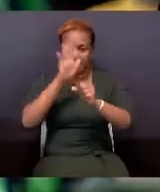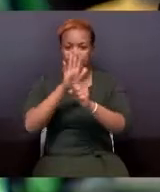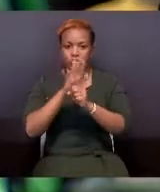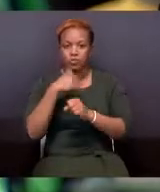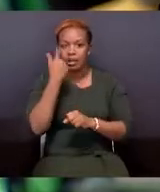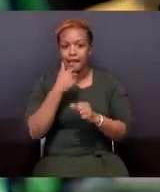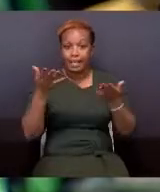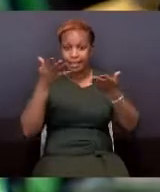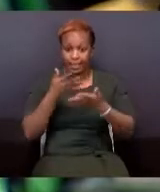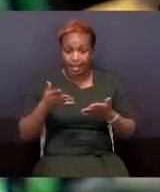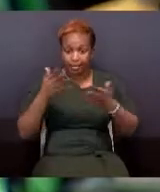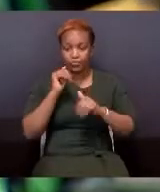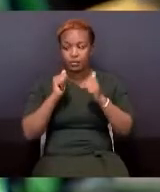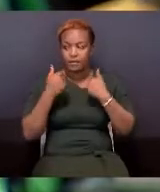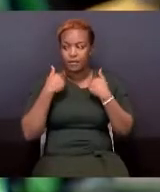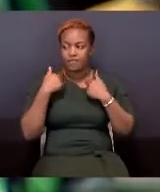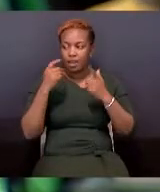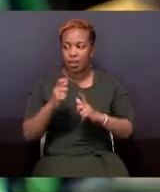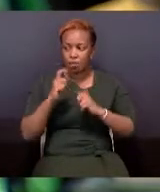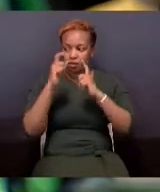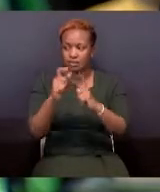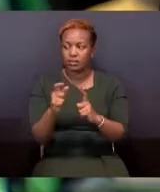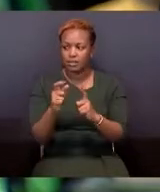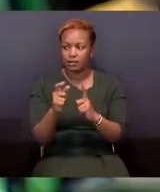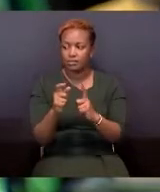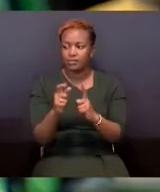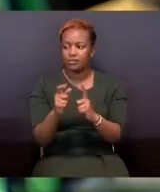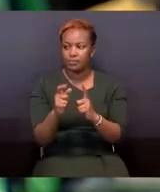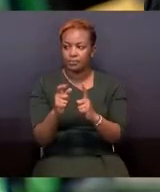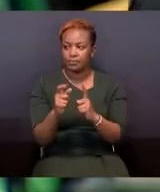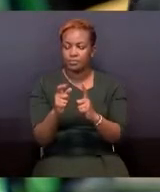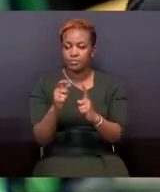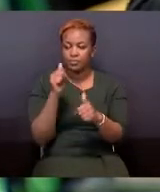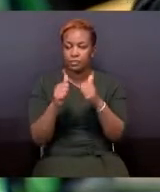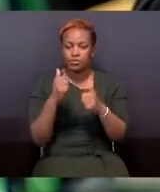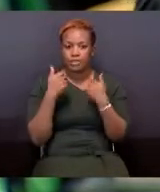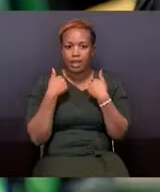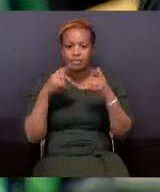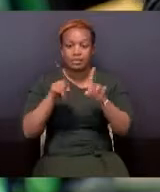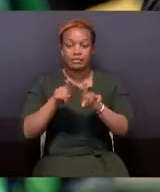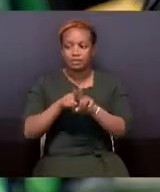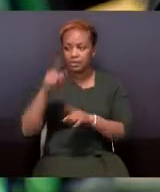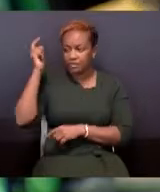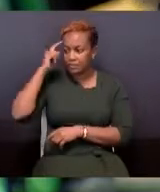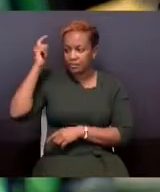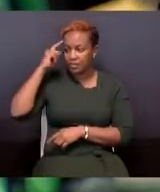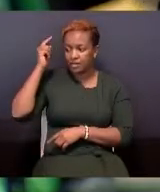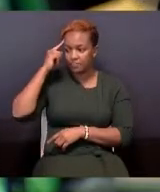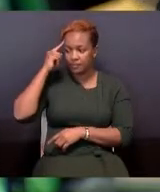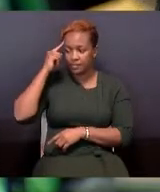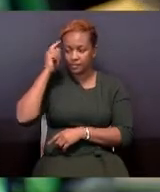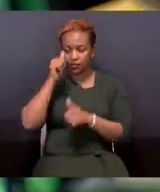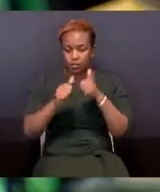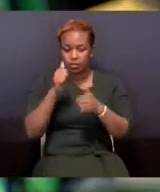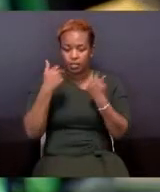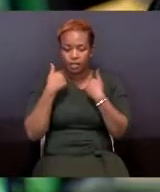that have also got awards. We have Youth Fellow, Youth Connect Fellow, of like-minded young people, a network of more than 100 young people that